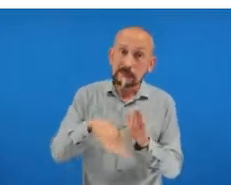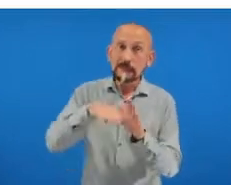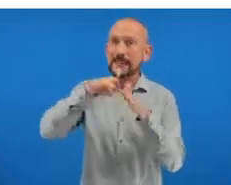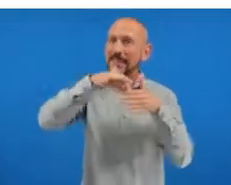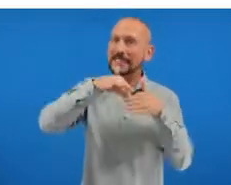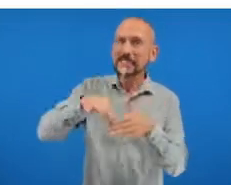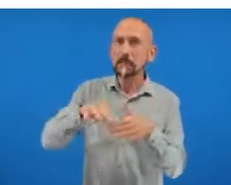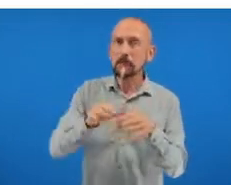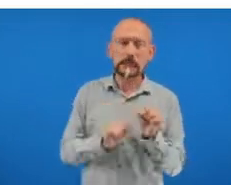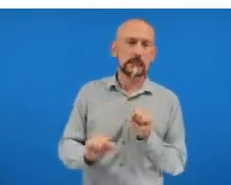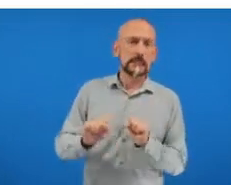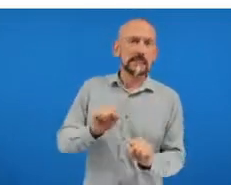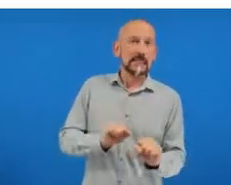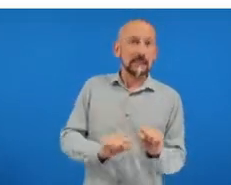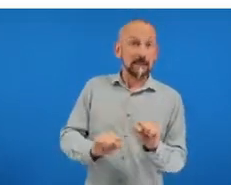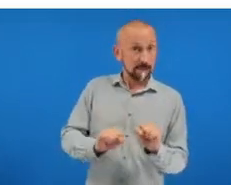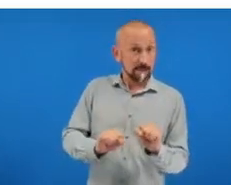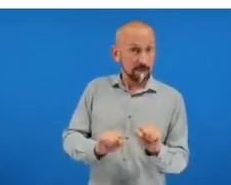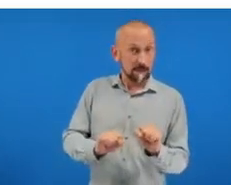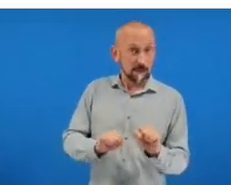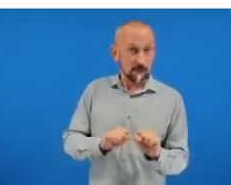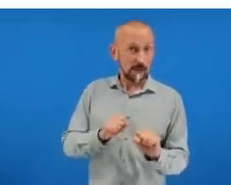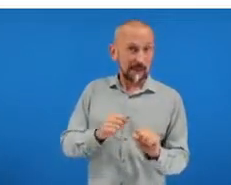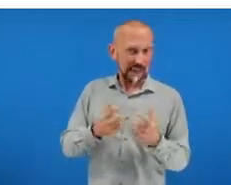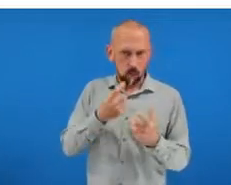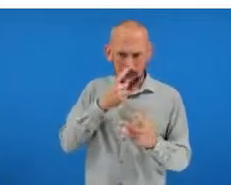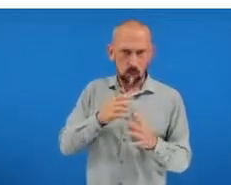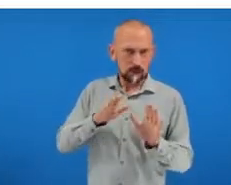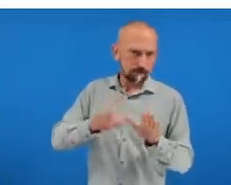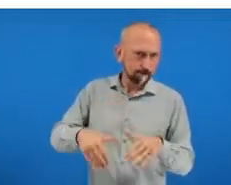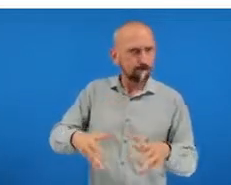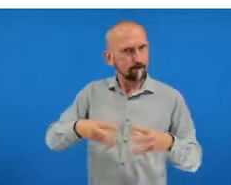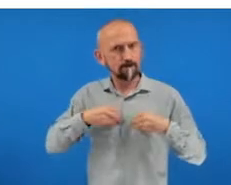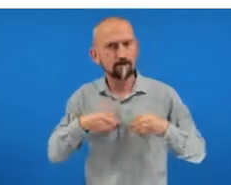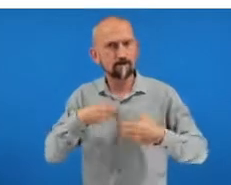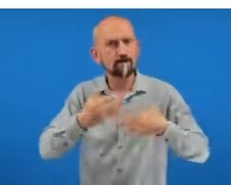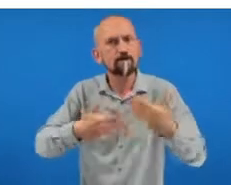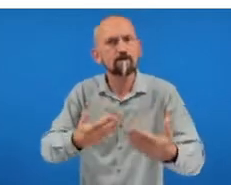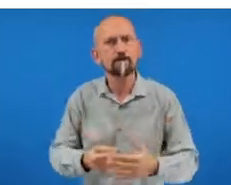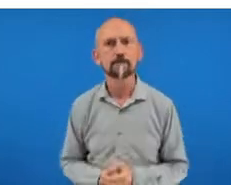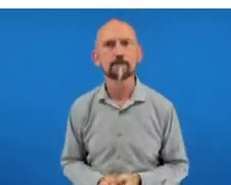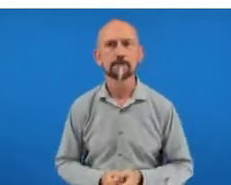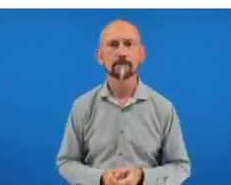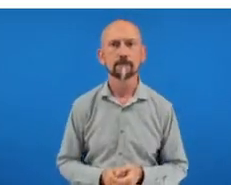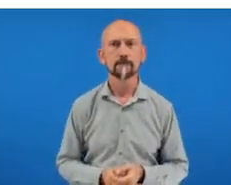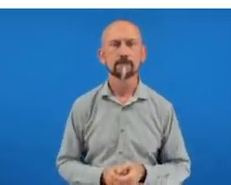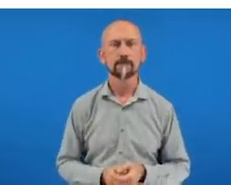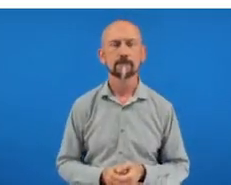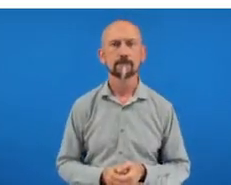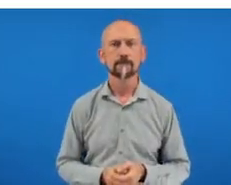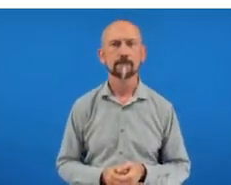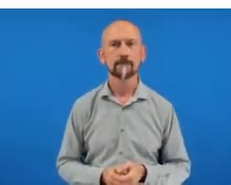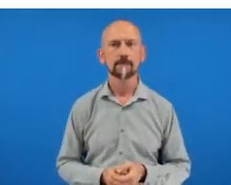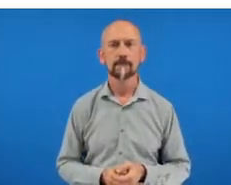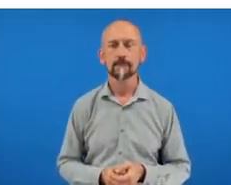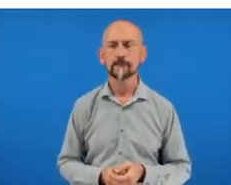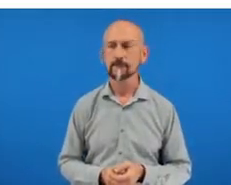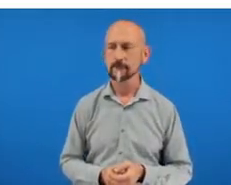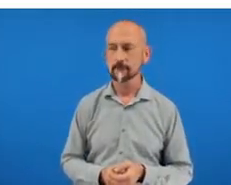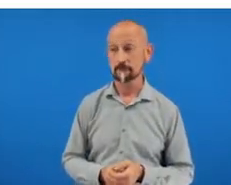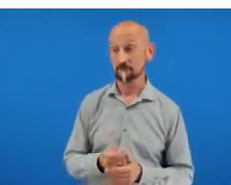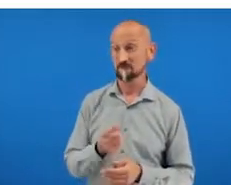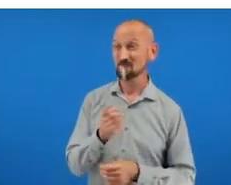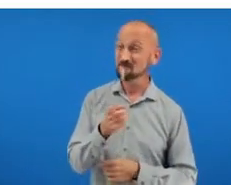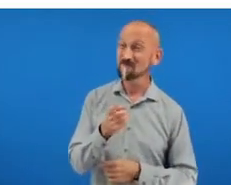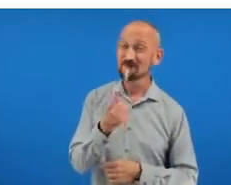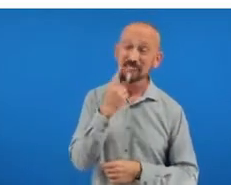And if so, how do you think we could overcome this? I do think that that's possibly the case. I was